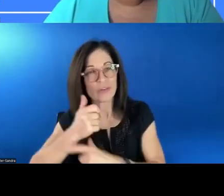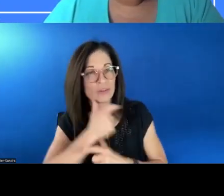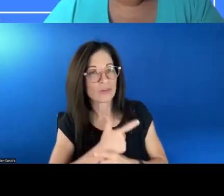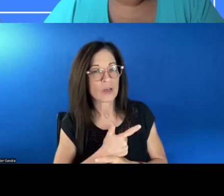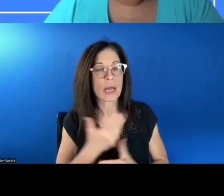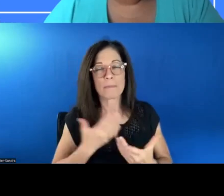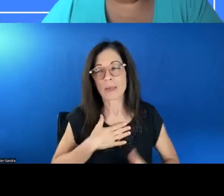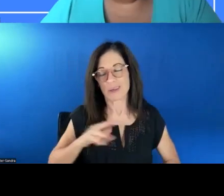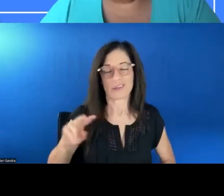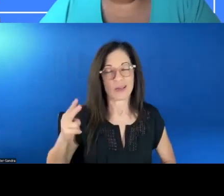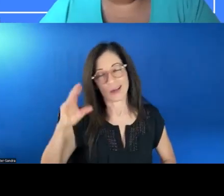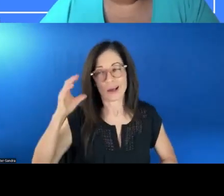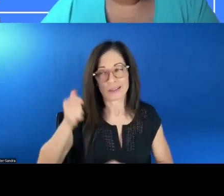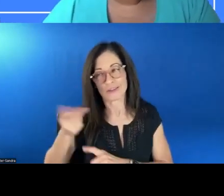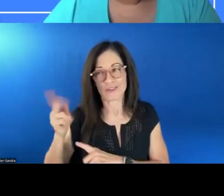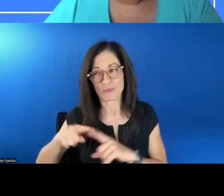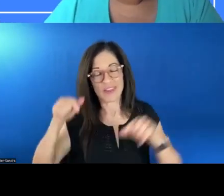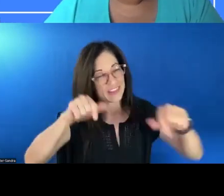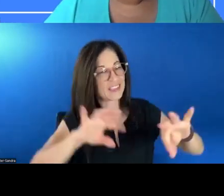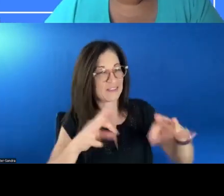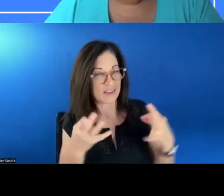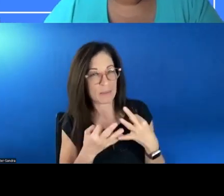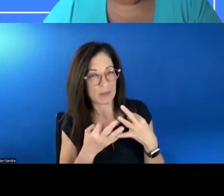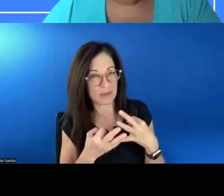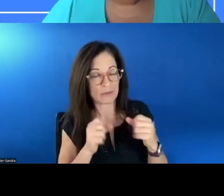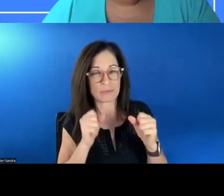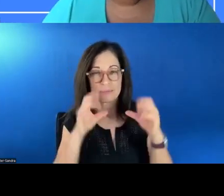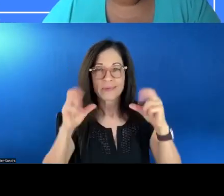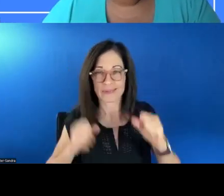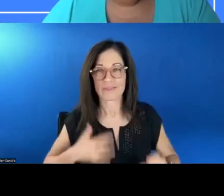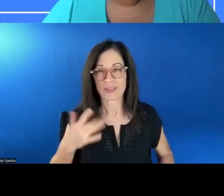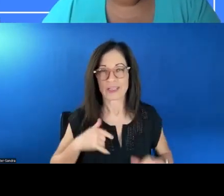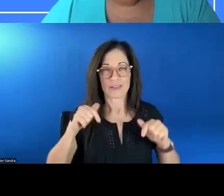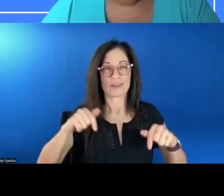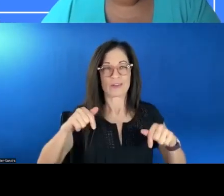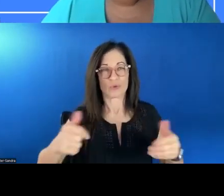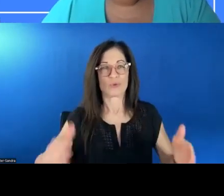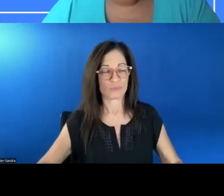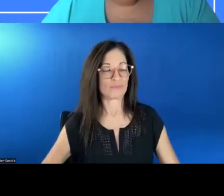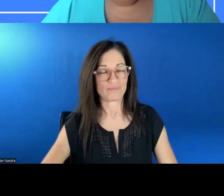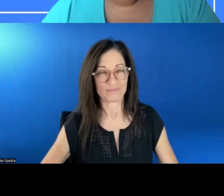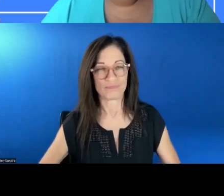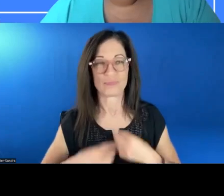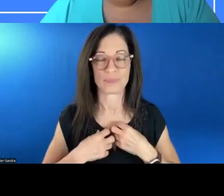are your second cousin, but this is family here, and it's really a remarkable feeling in this group.